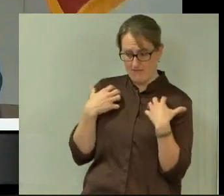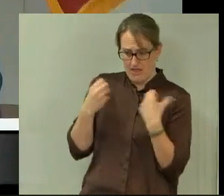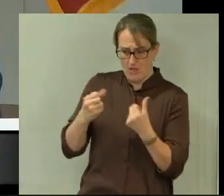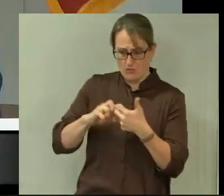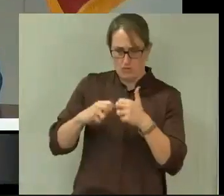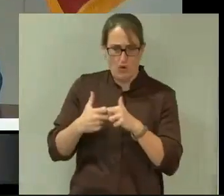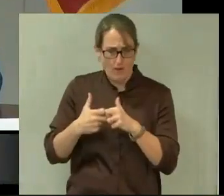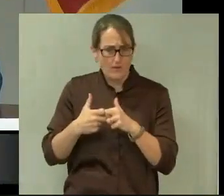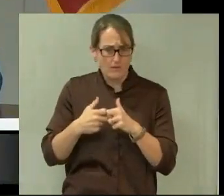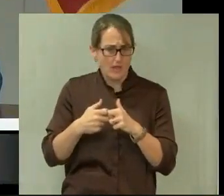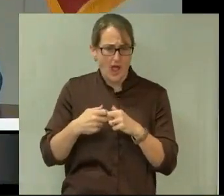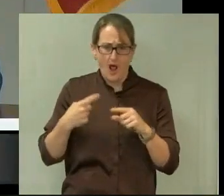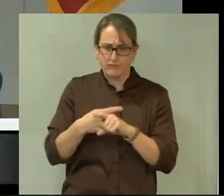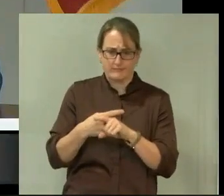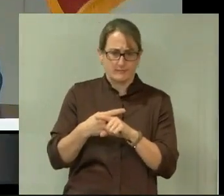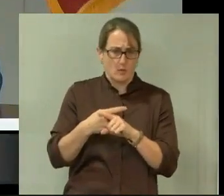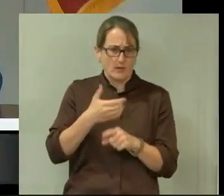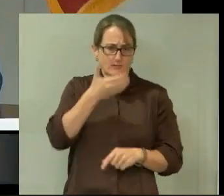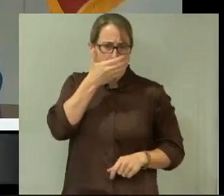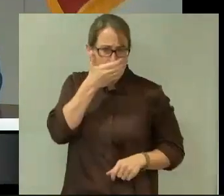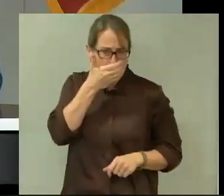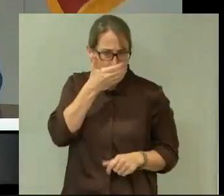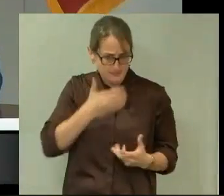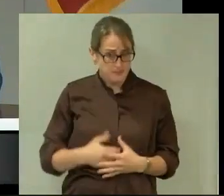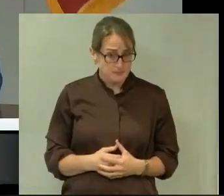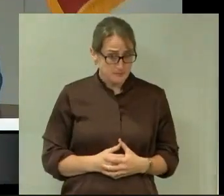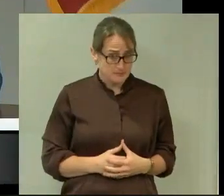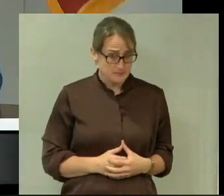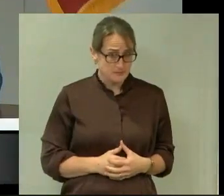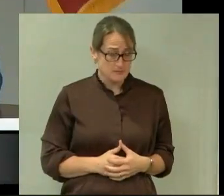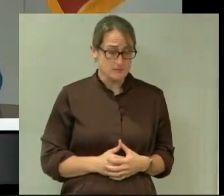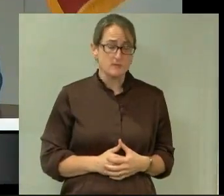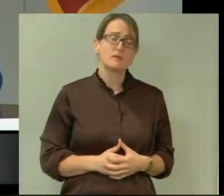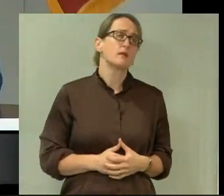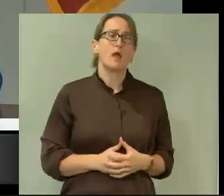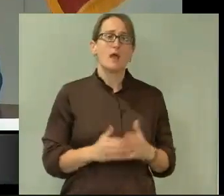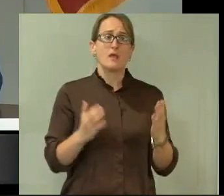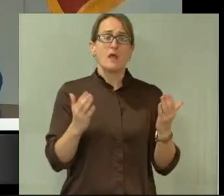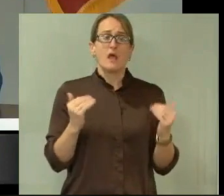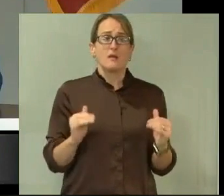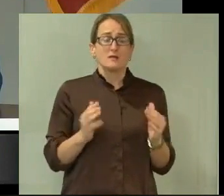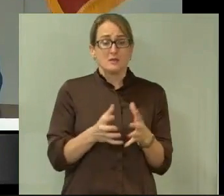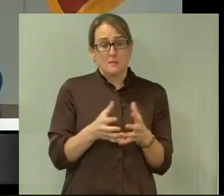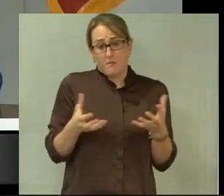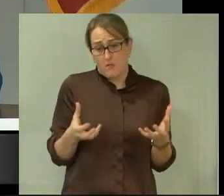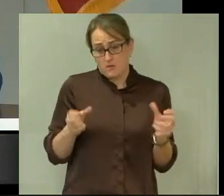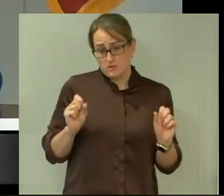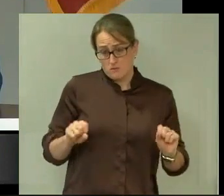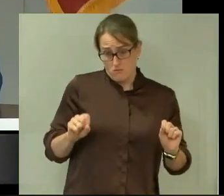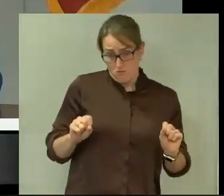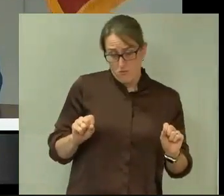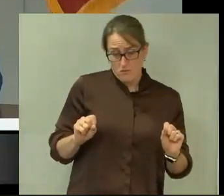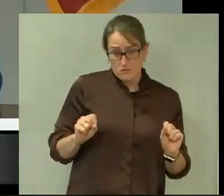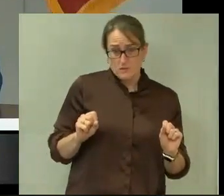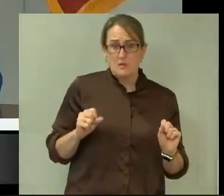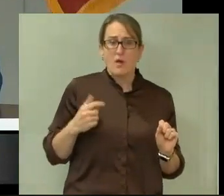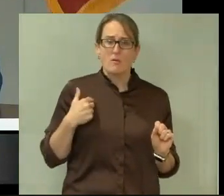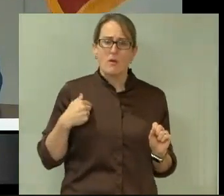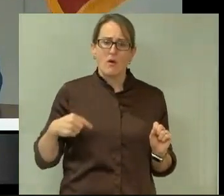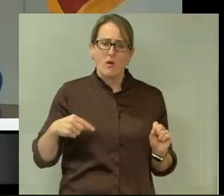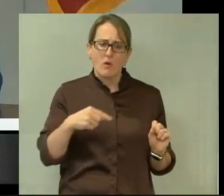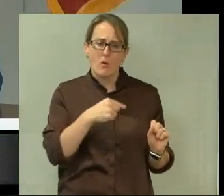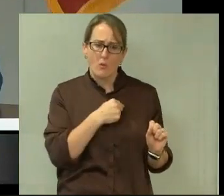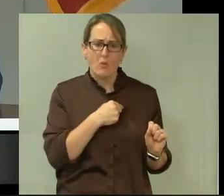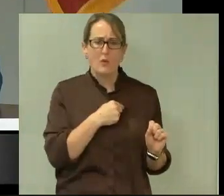use of masking. And then lastly, that to the extent that we can, ensuring that we don't do a lot of mixing